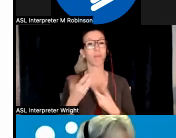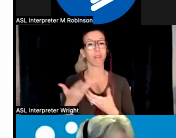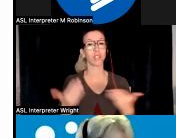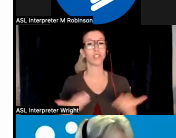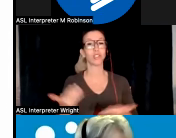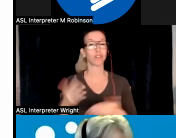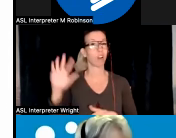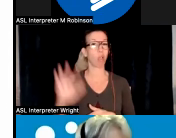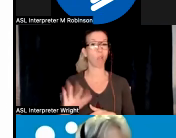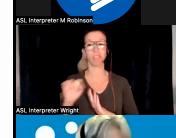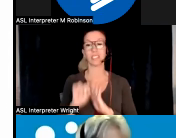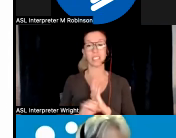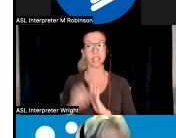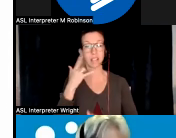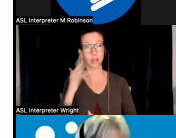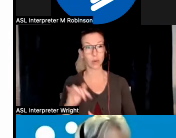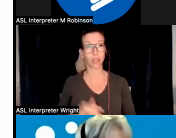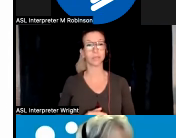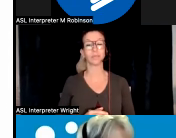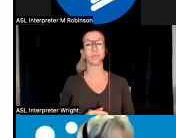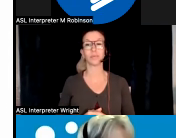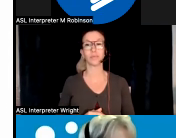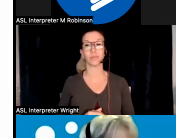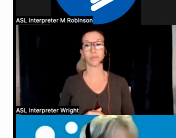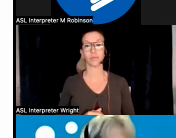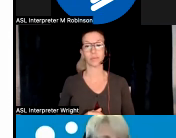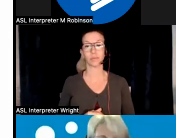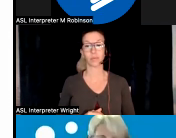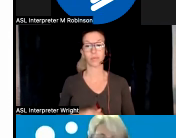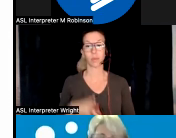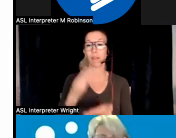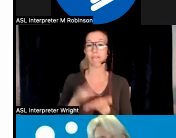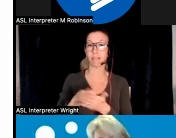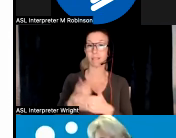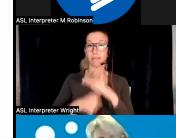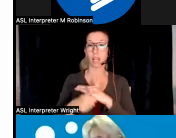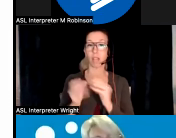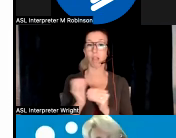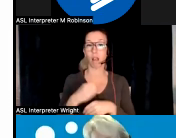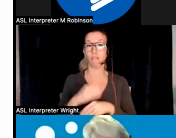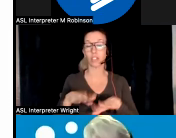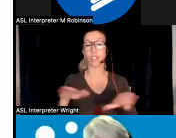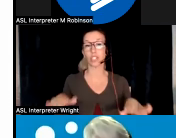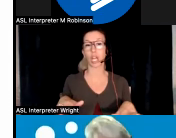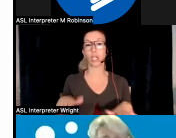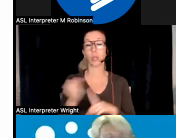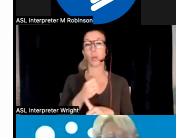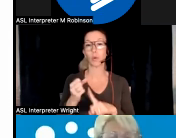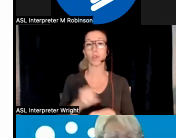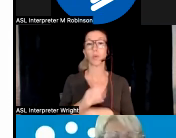the state of California. We are funded by the Office of Child Abuse Prevention in